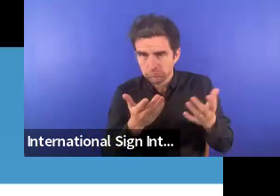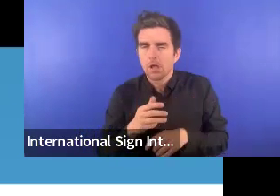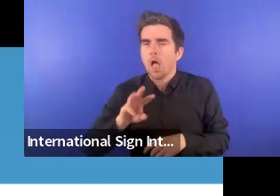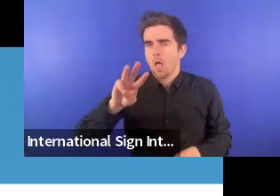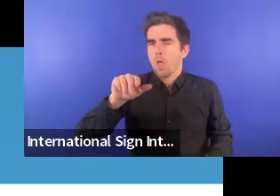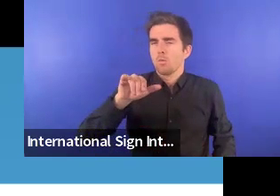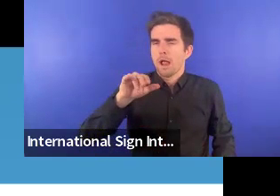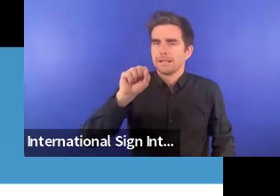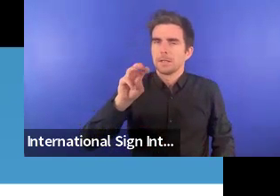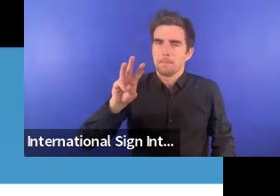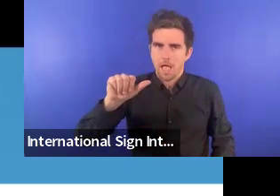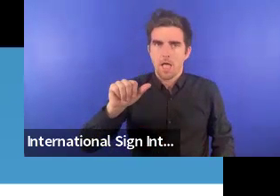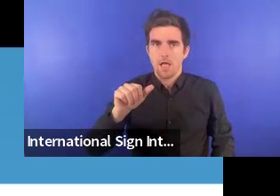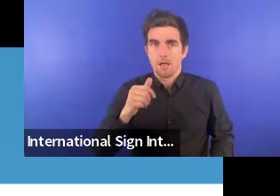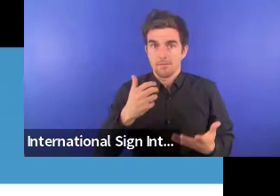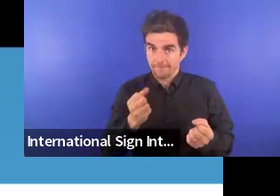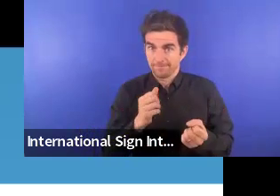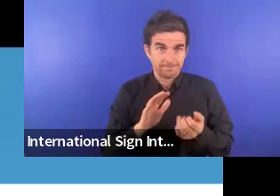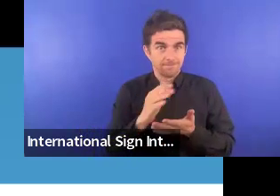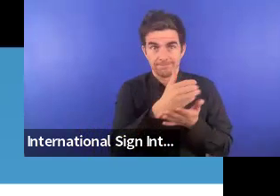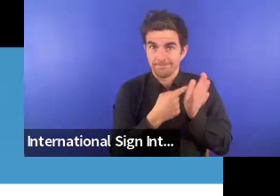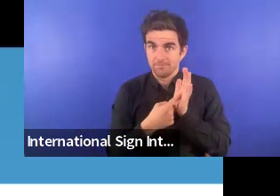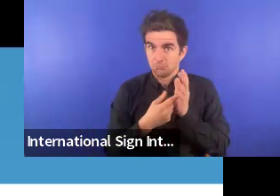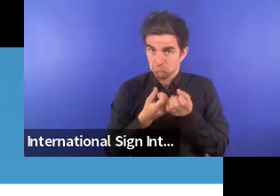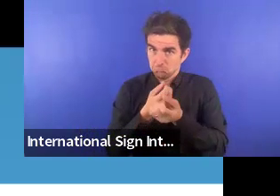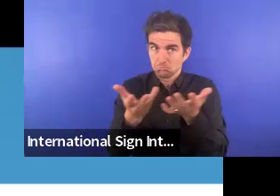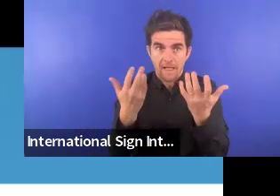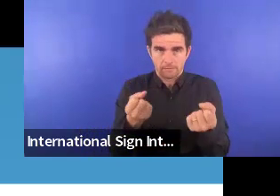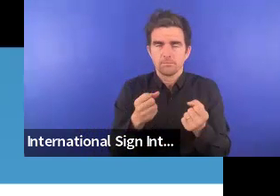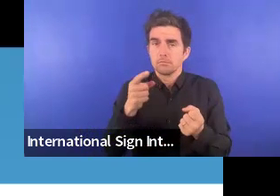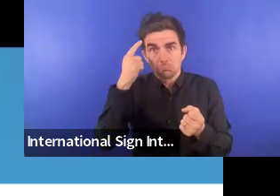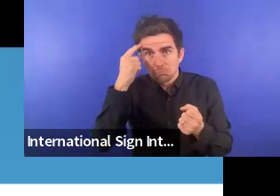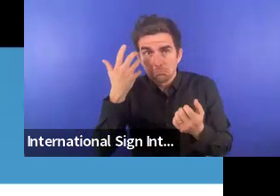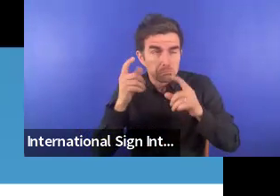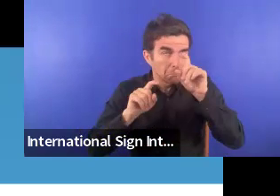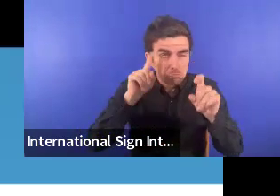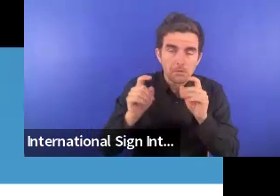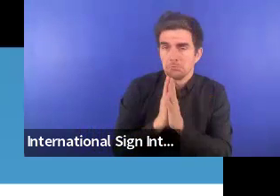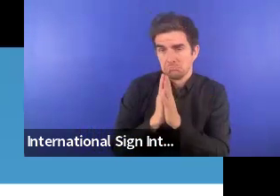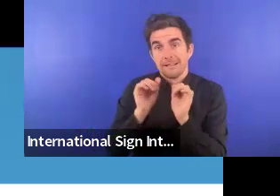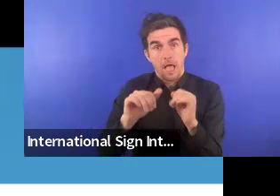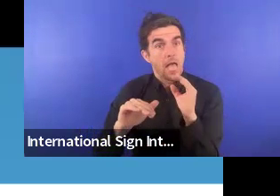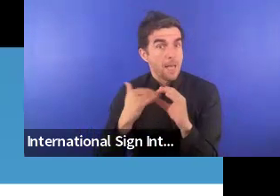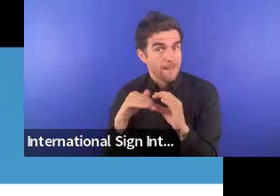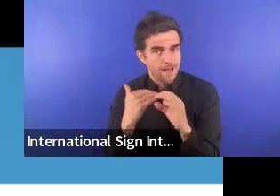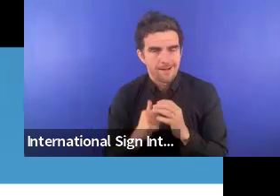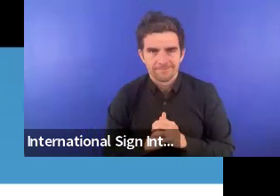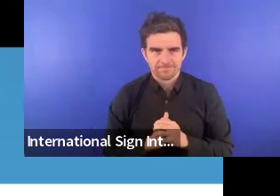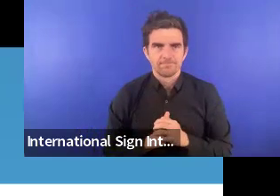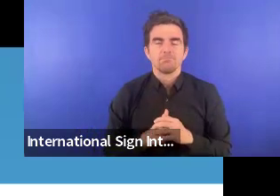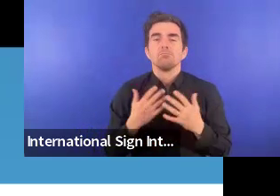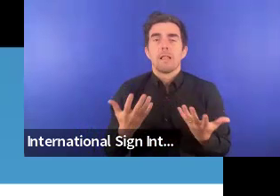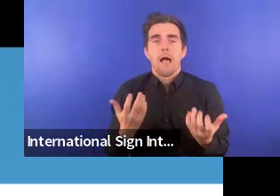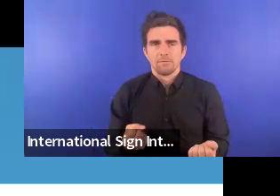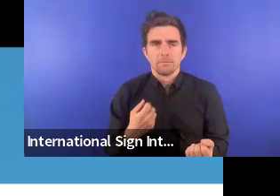to email. There is also a survey that we are asking everyone who's attended today to